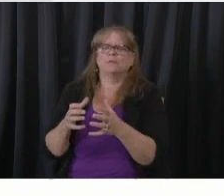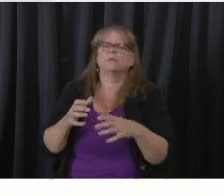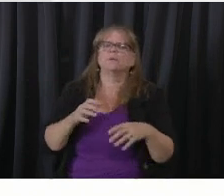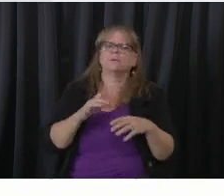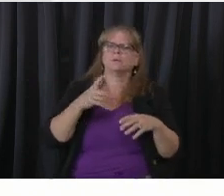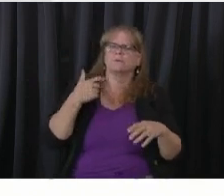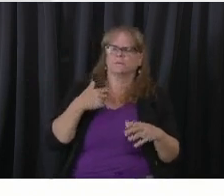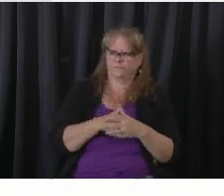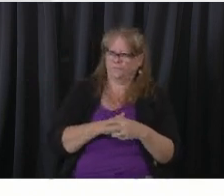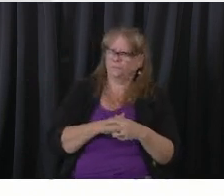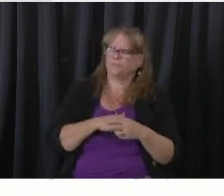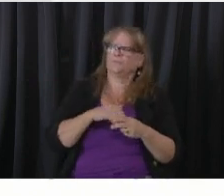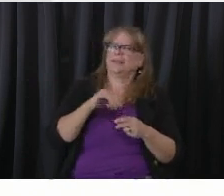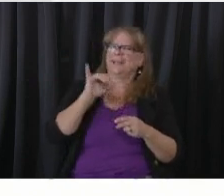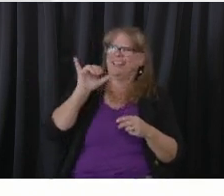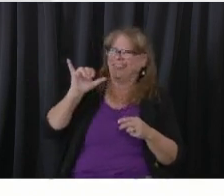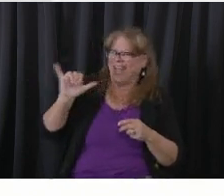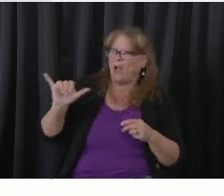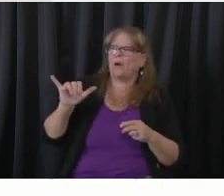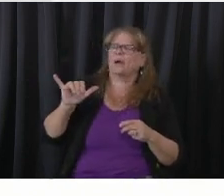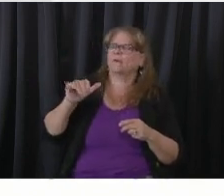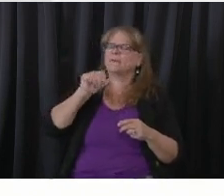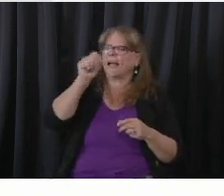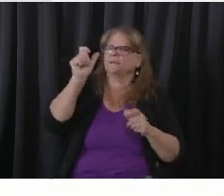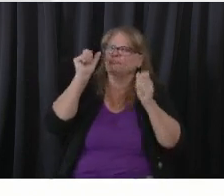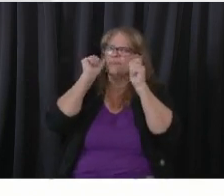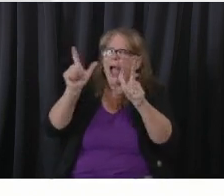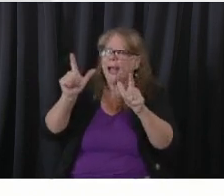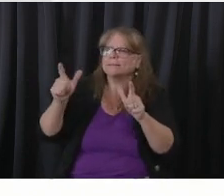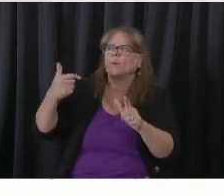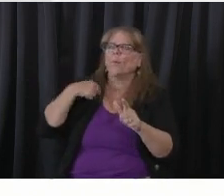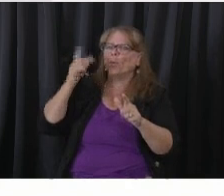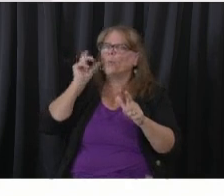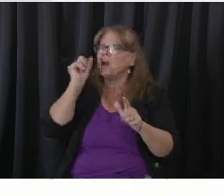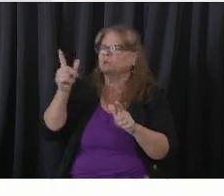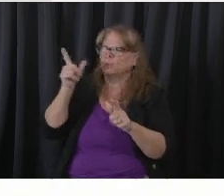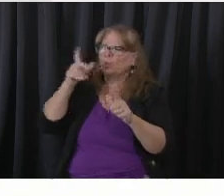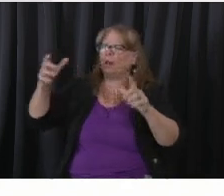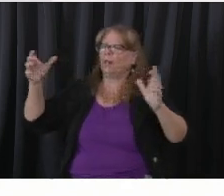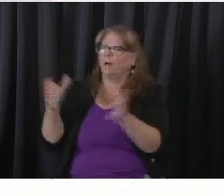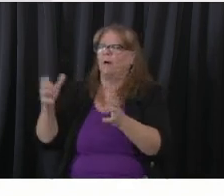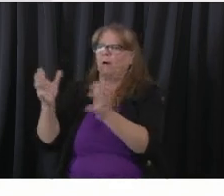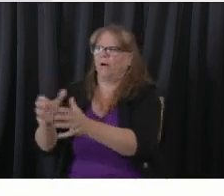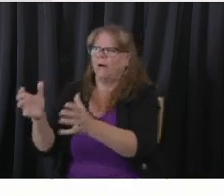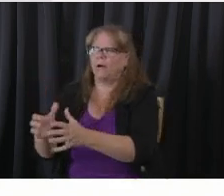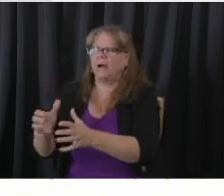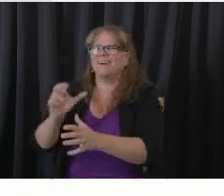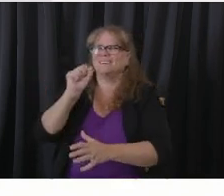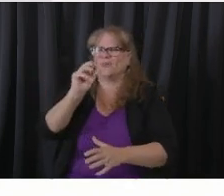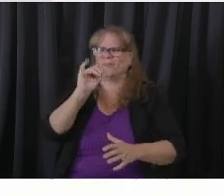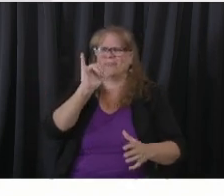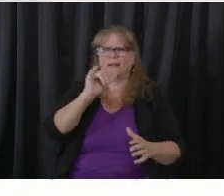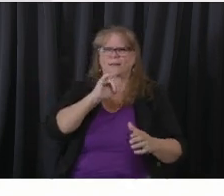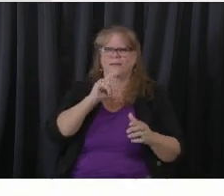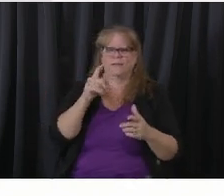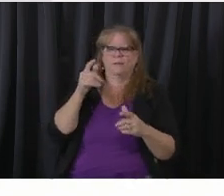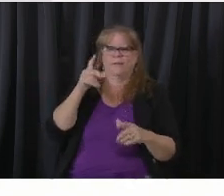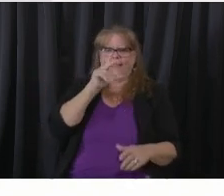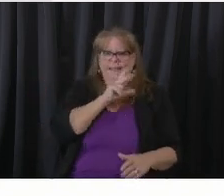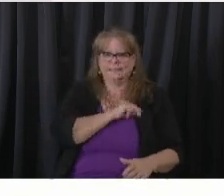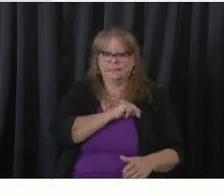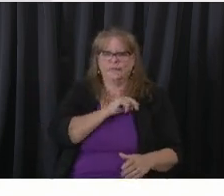really showing us that the position that we're going to be in going into those holidays really depends heavily on what level of disease transmission